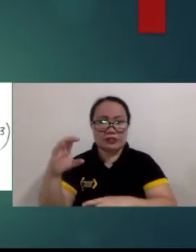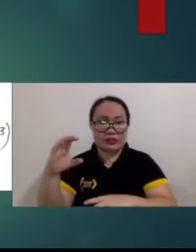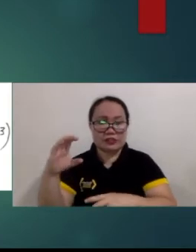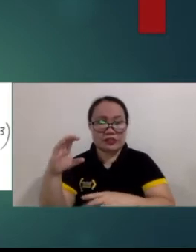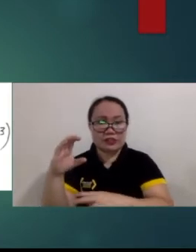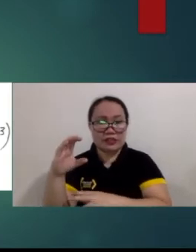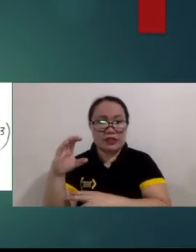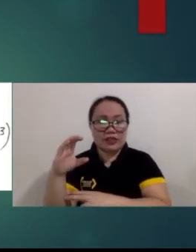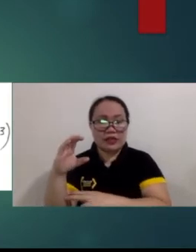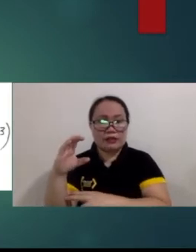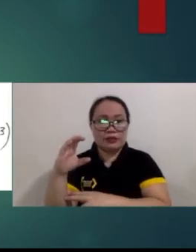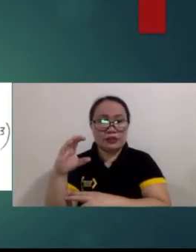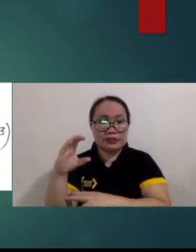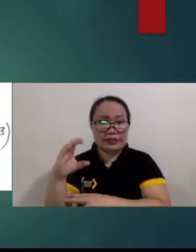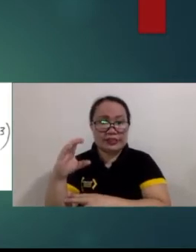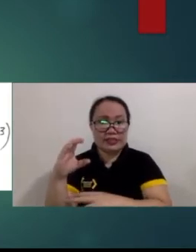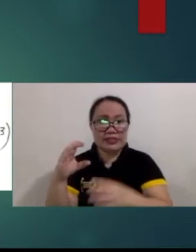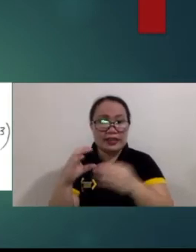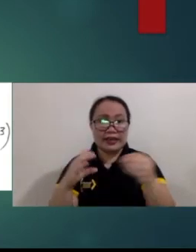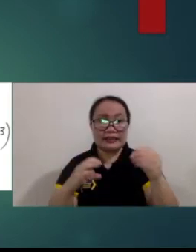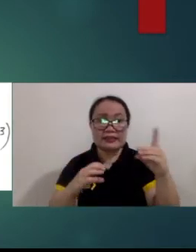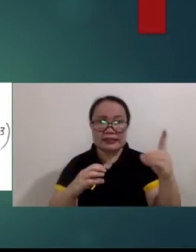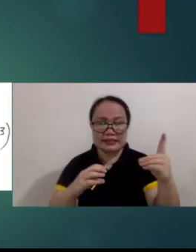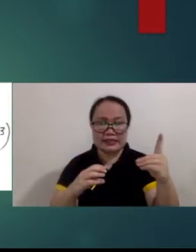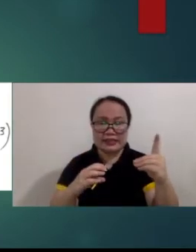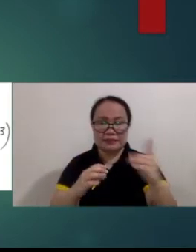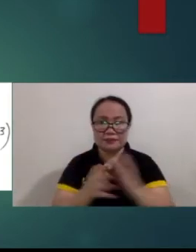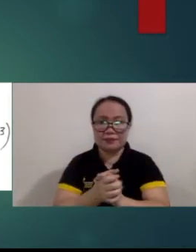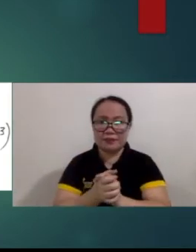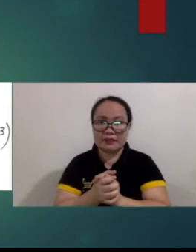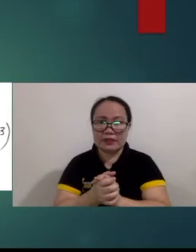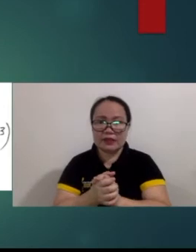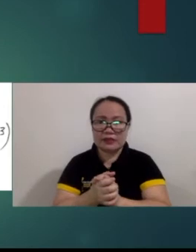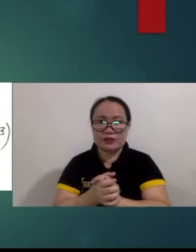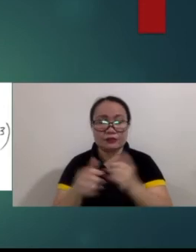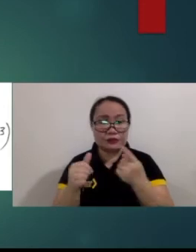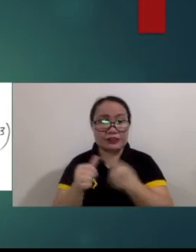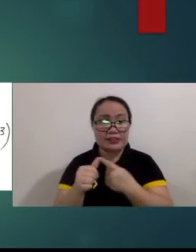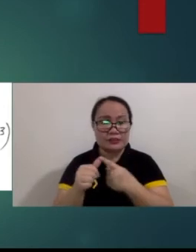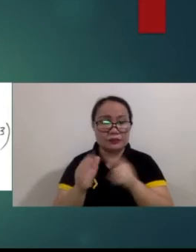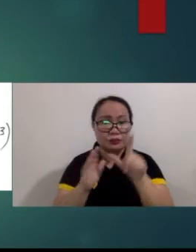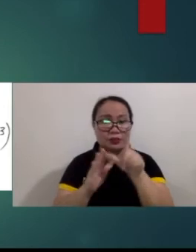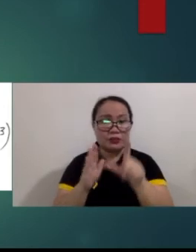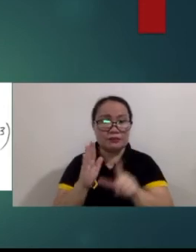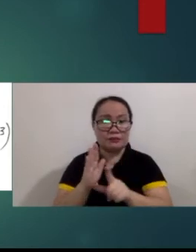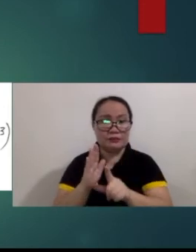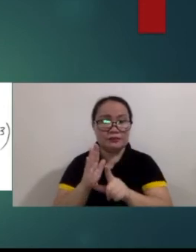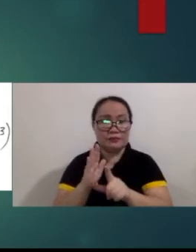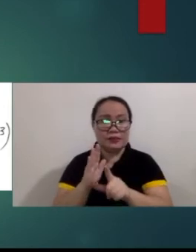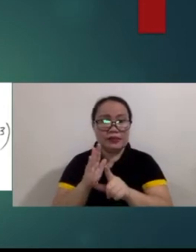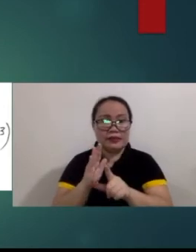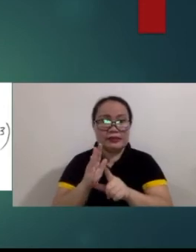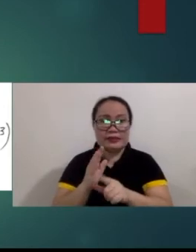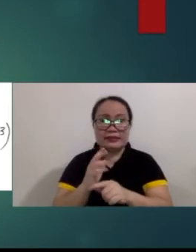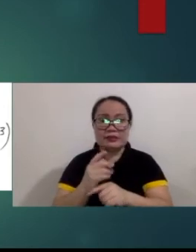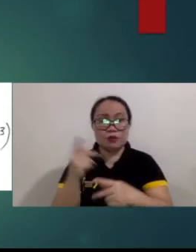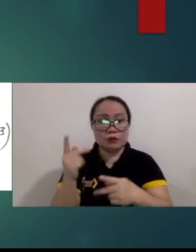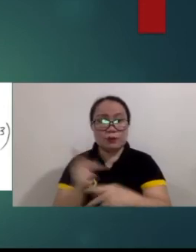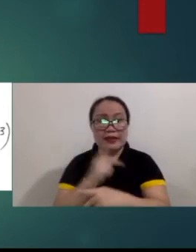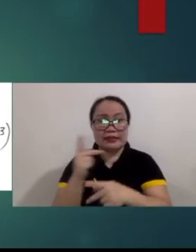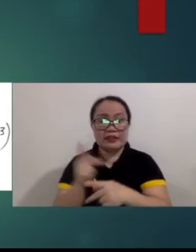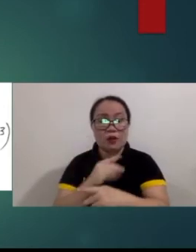variables which are c and d. So first, the rule